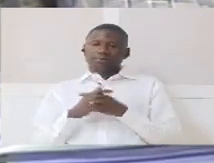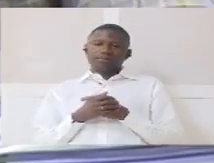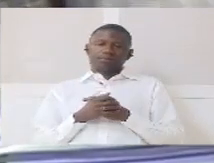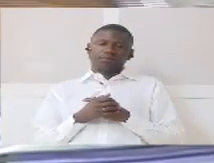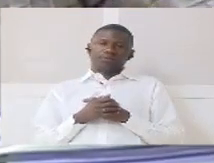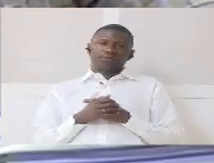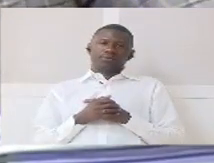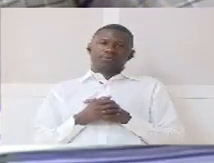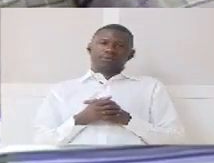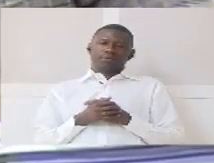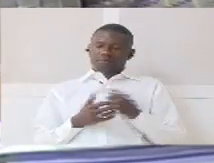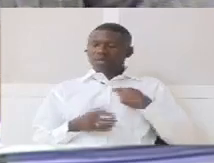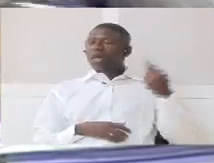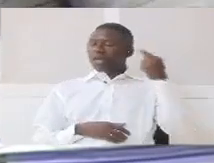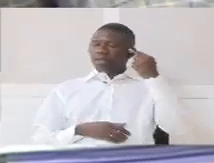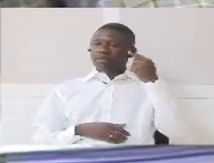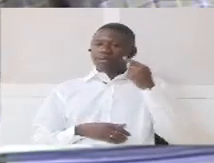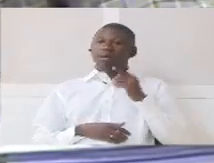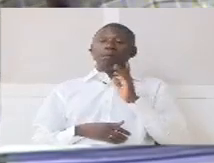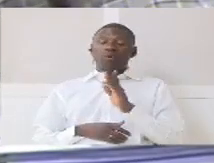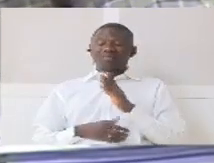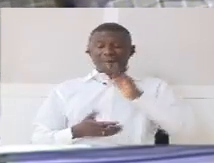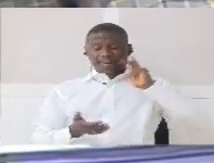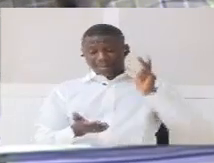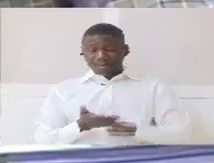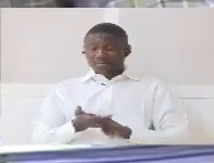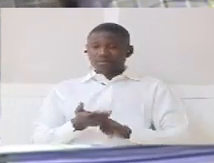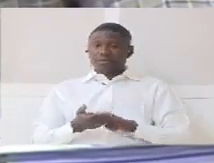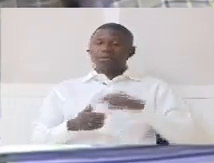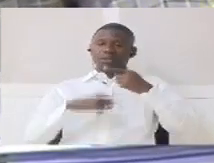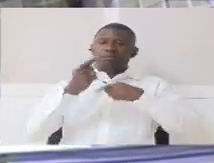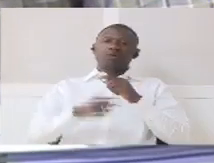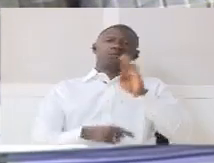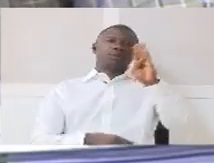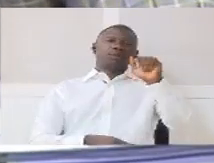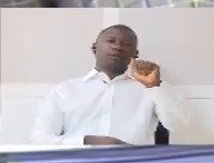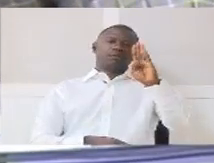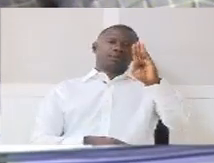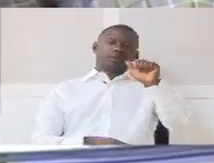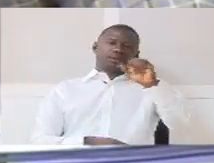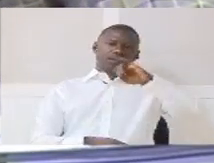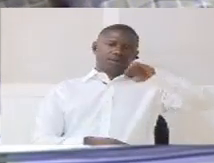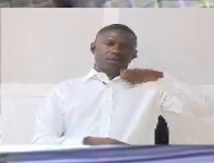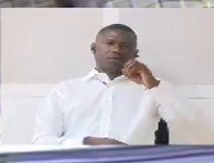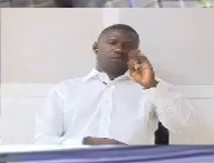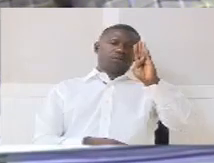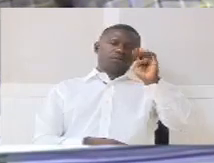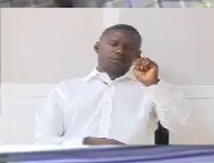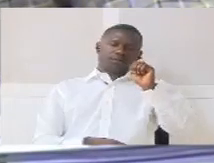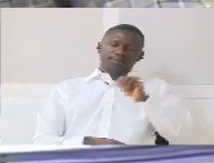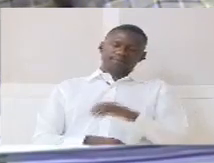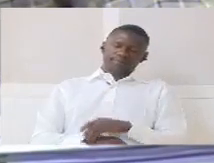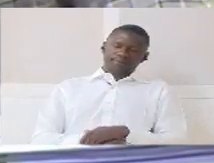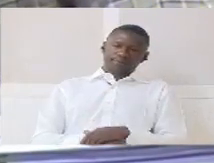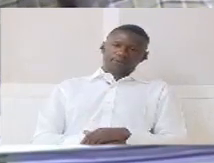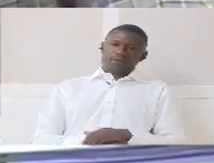I hear it casually, but the one which is certain to me is the issue of Baba Job. But these violation of rights were not in